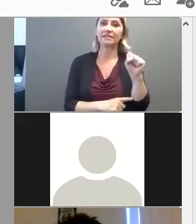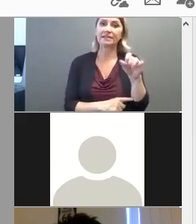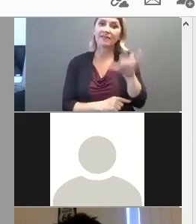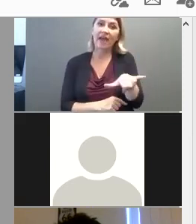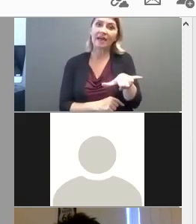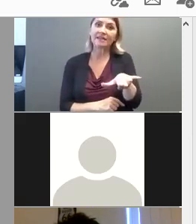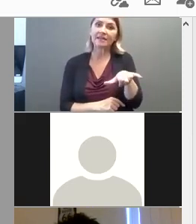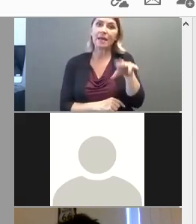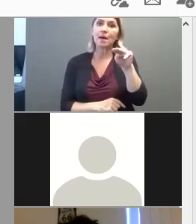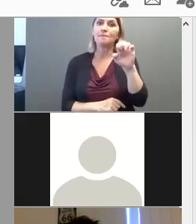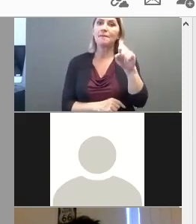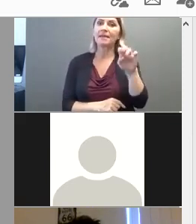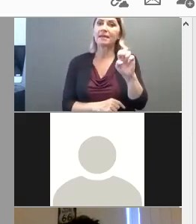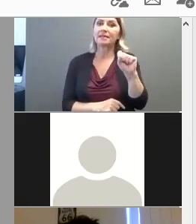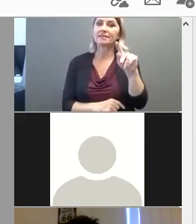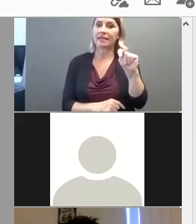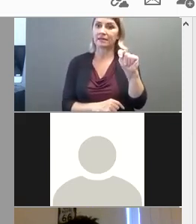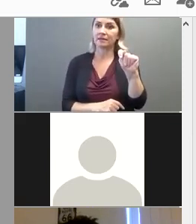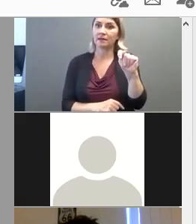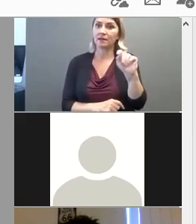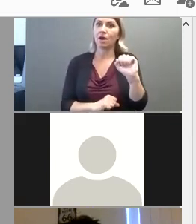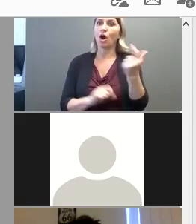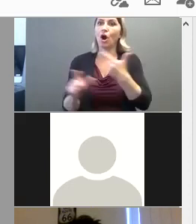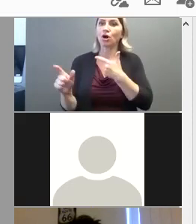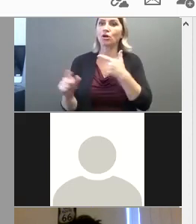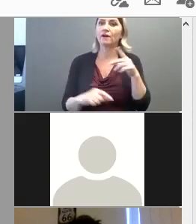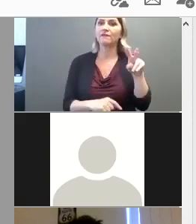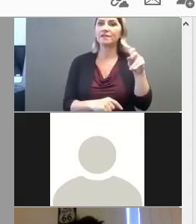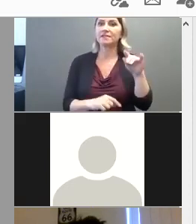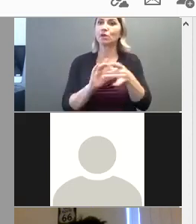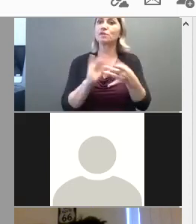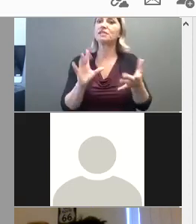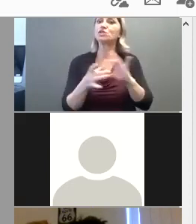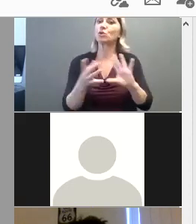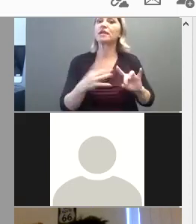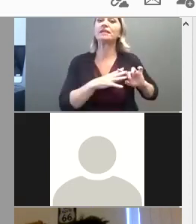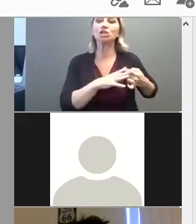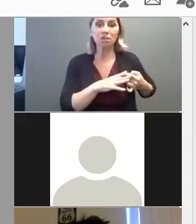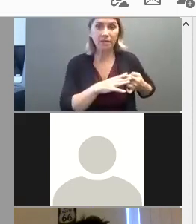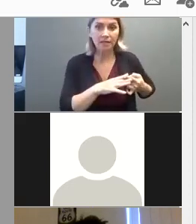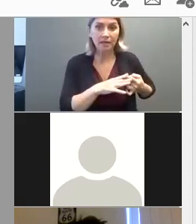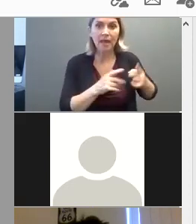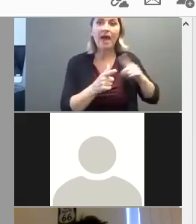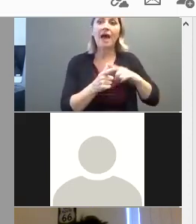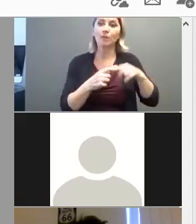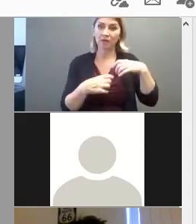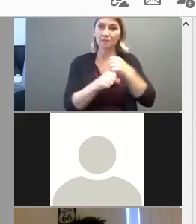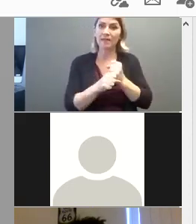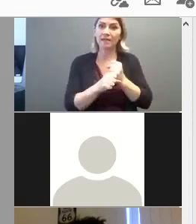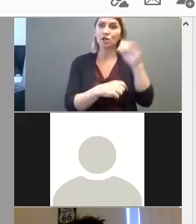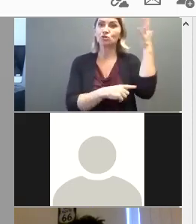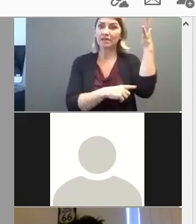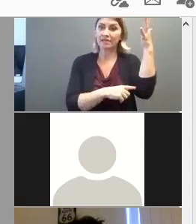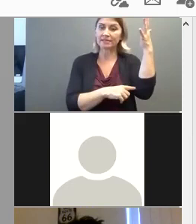set procedure, all vertices are disjoint initially, and we are going to create trees as we add